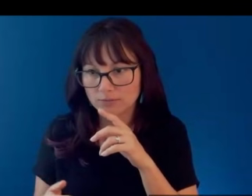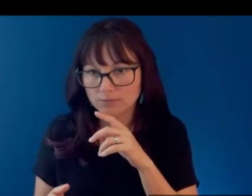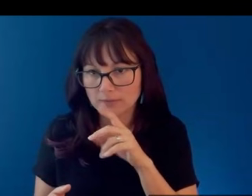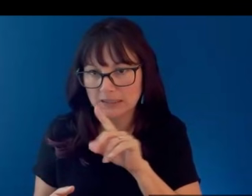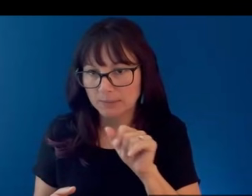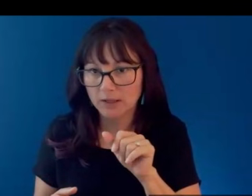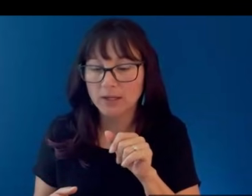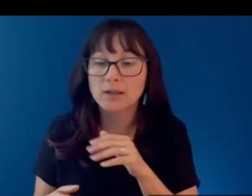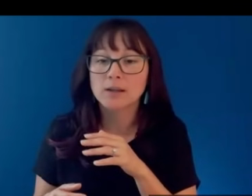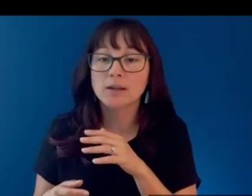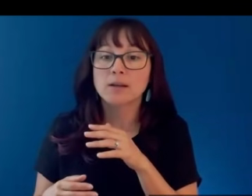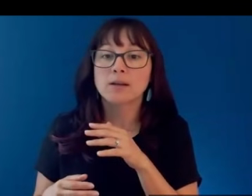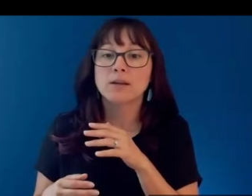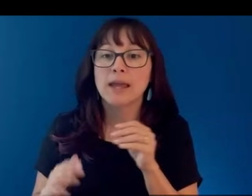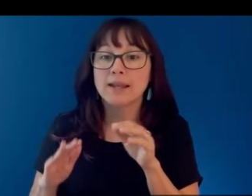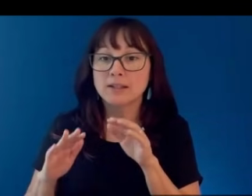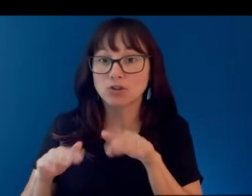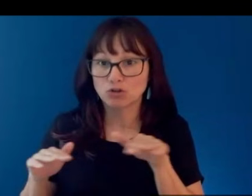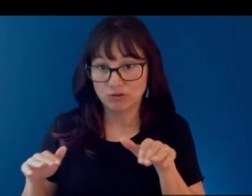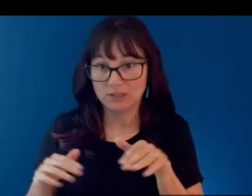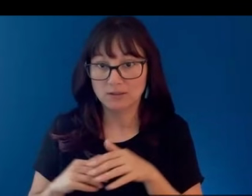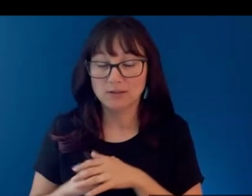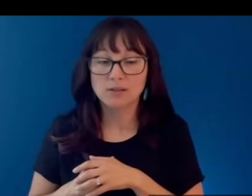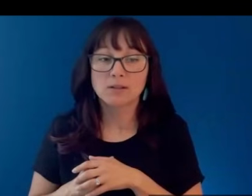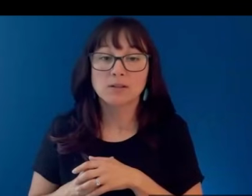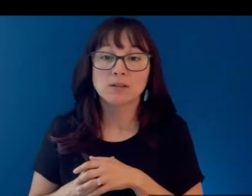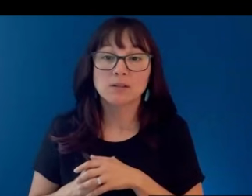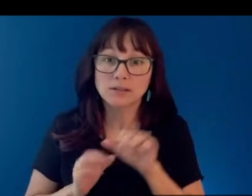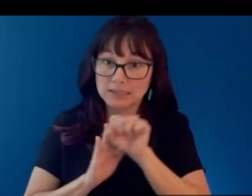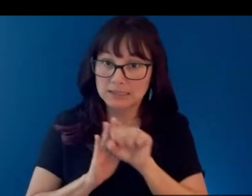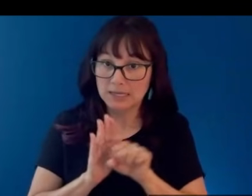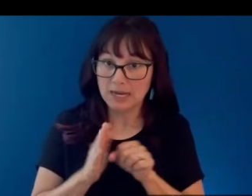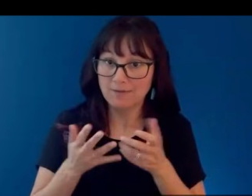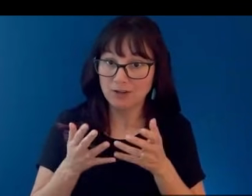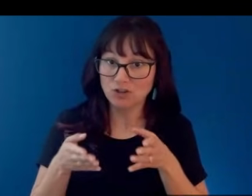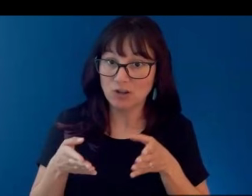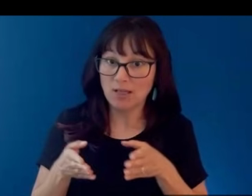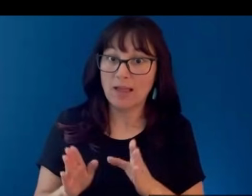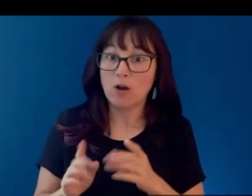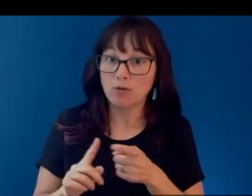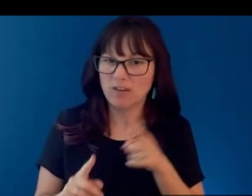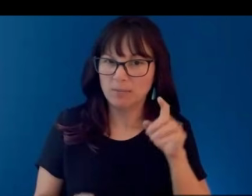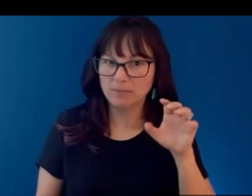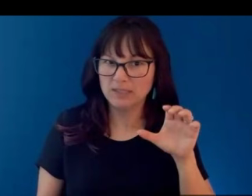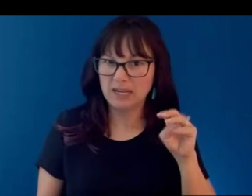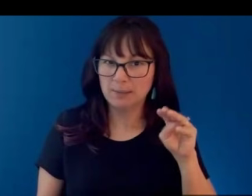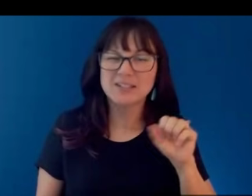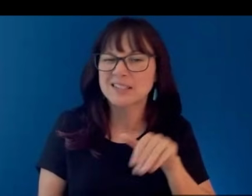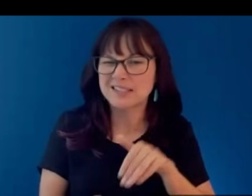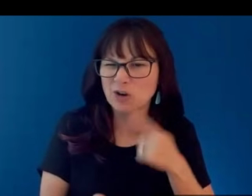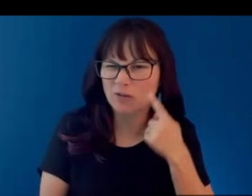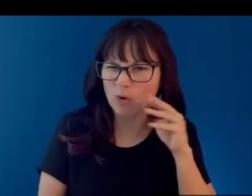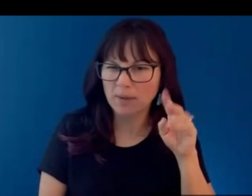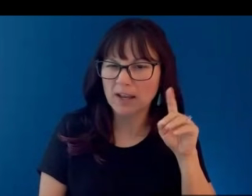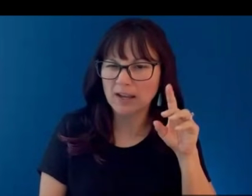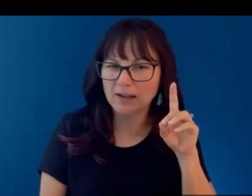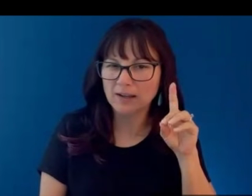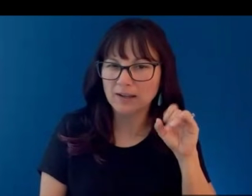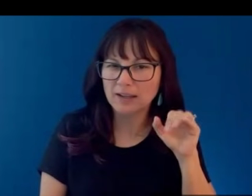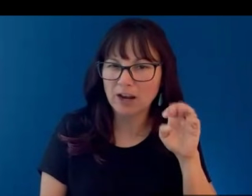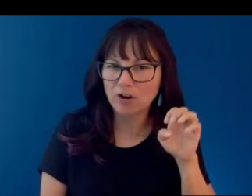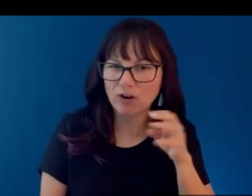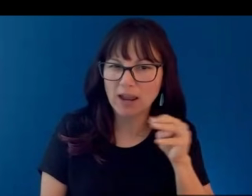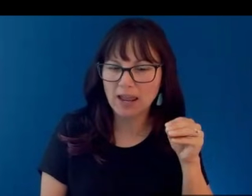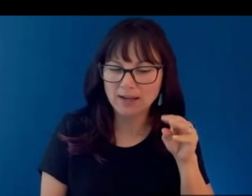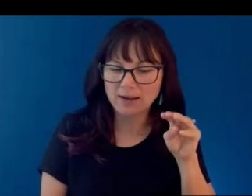in kids. And the state was allowed by CMS, the Centers for Medicare and Medicaid